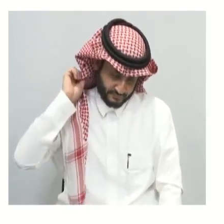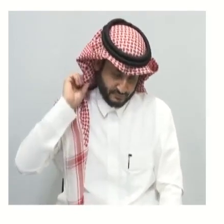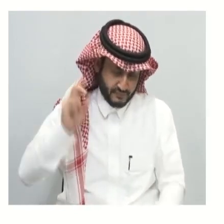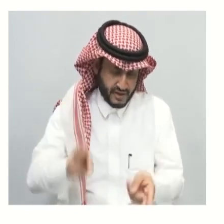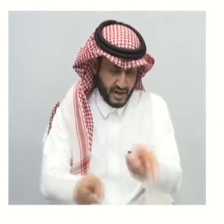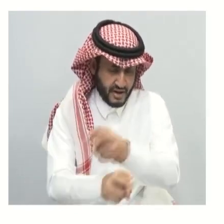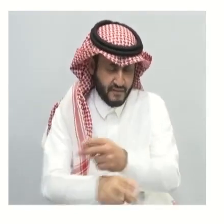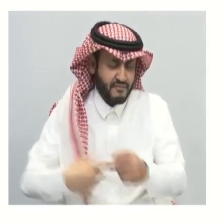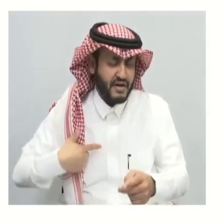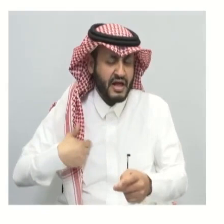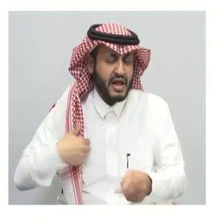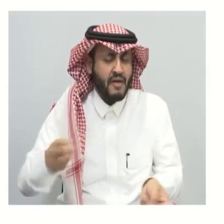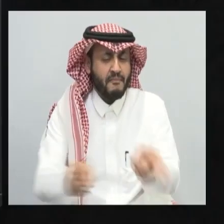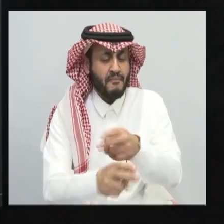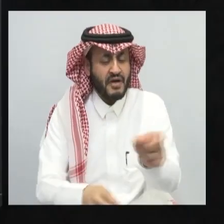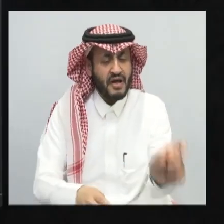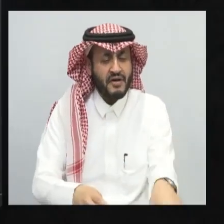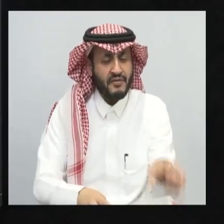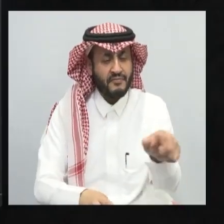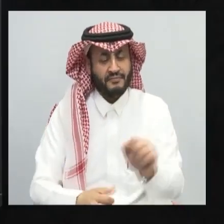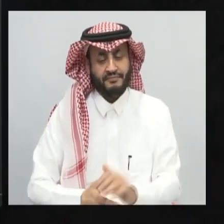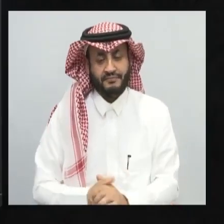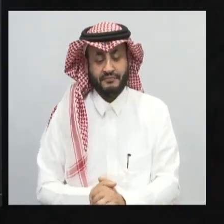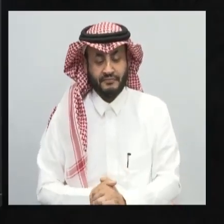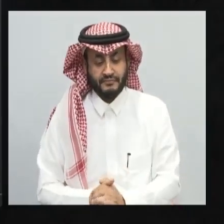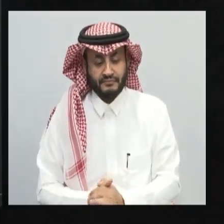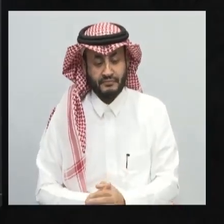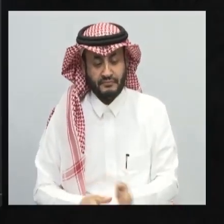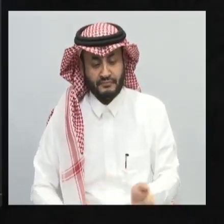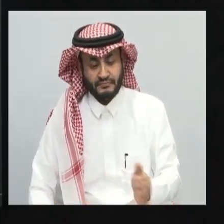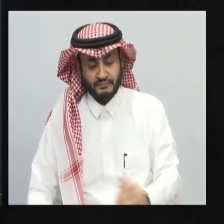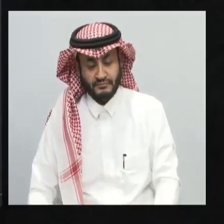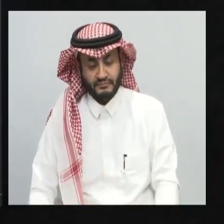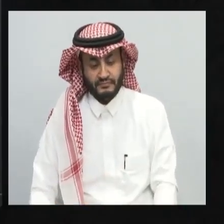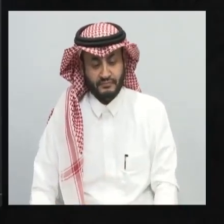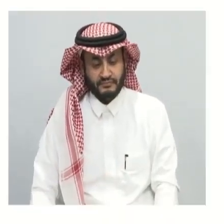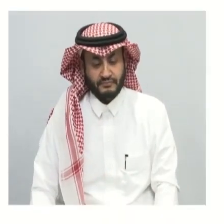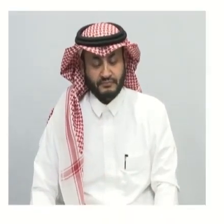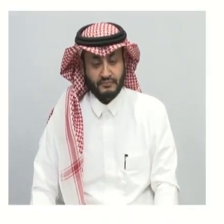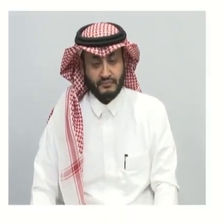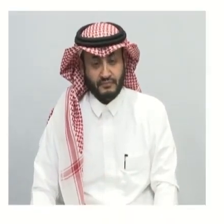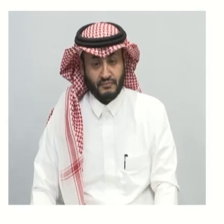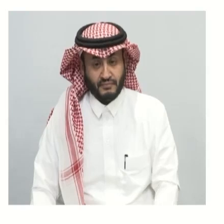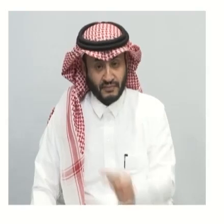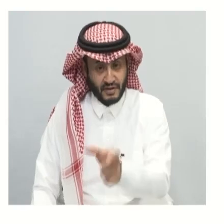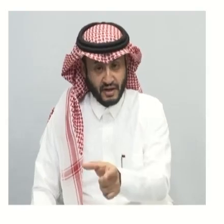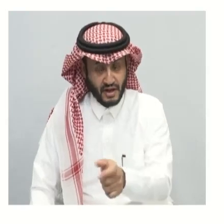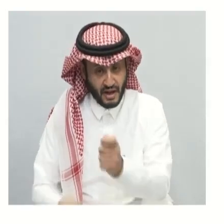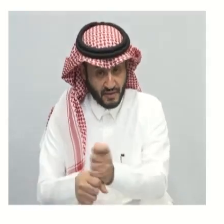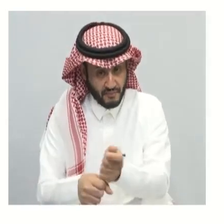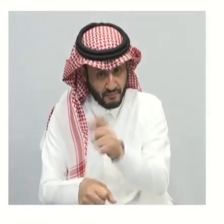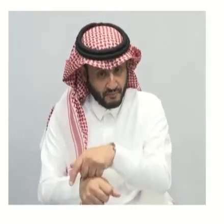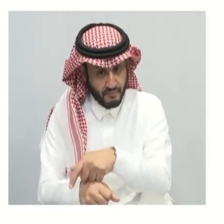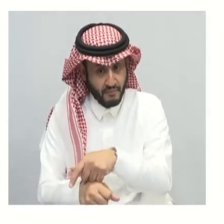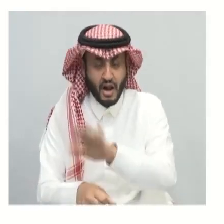So we can say Sammy or he. How about if it were the object? Can we replace it with it just like the subject pronouns?